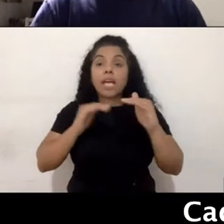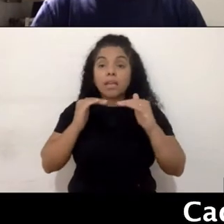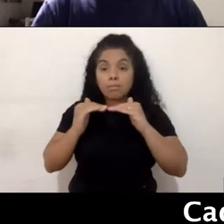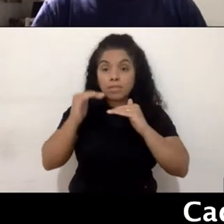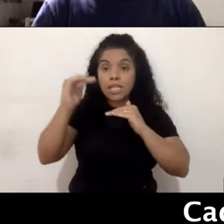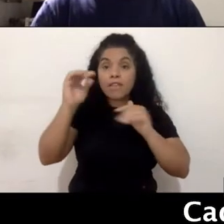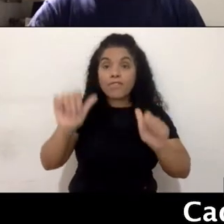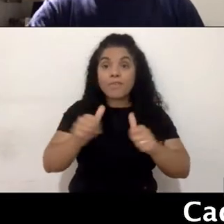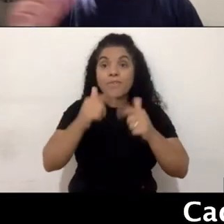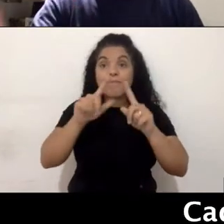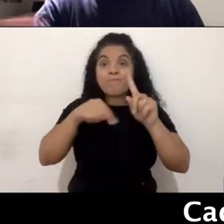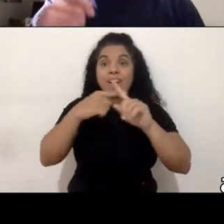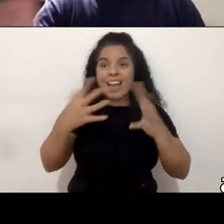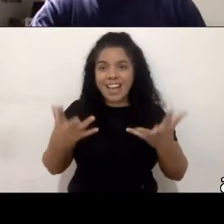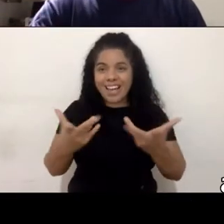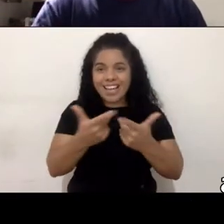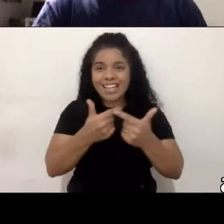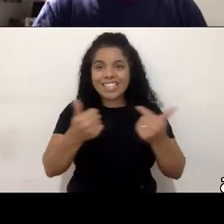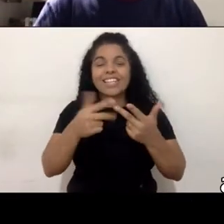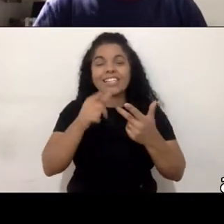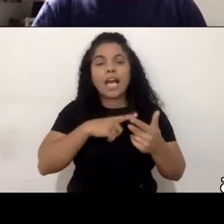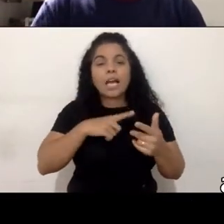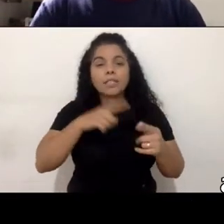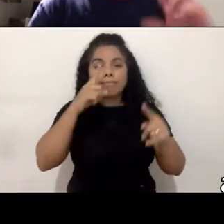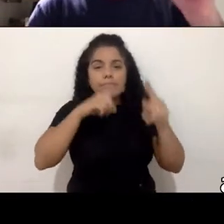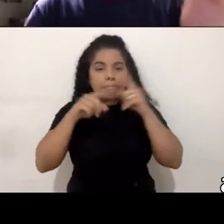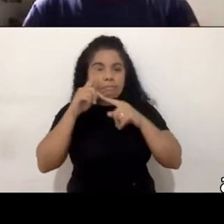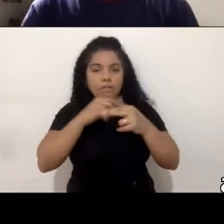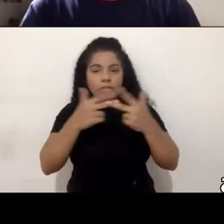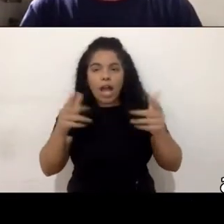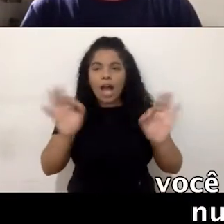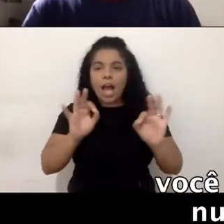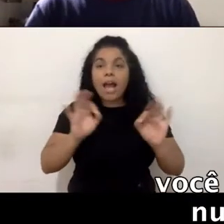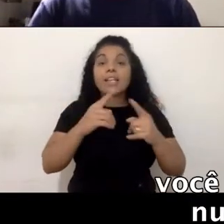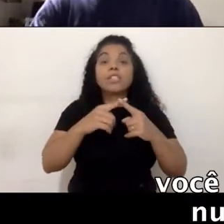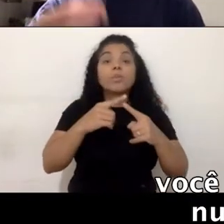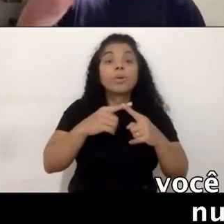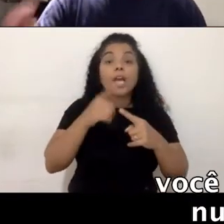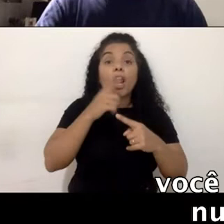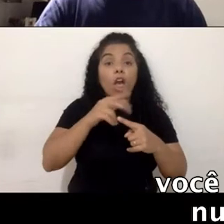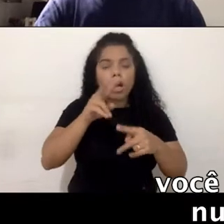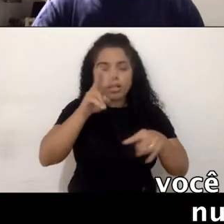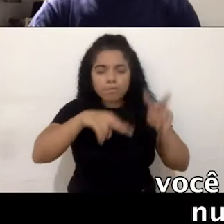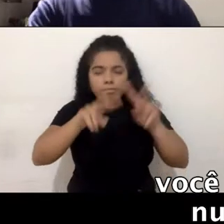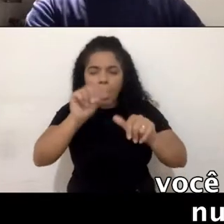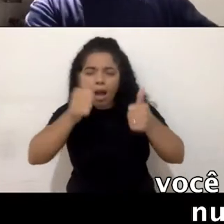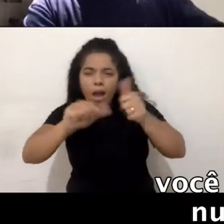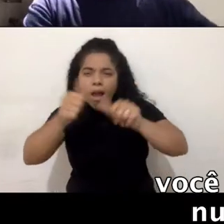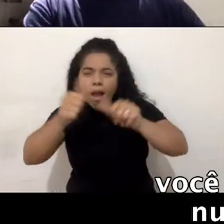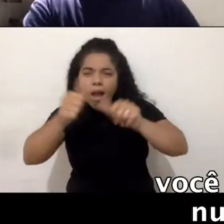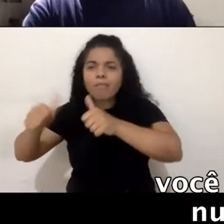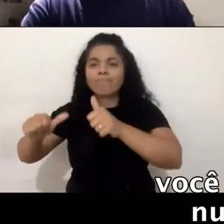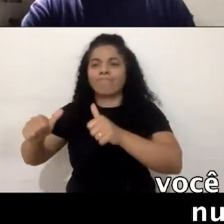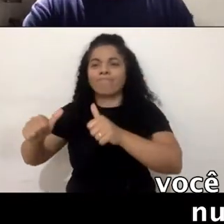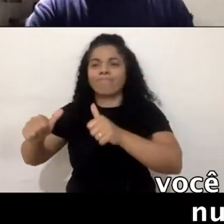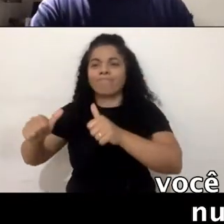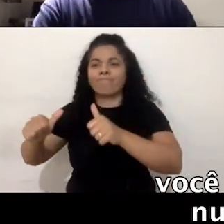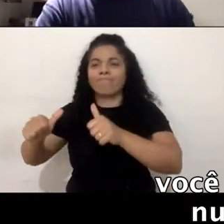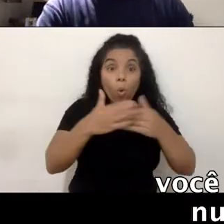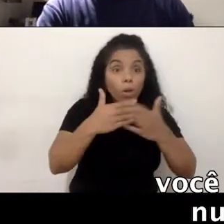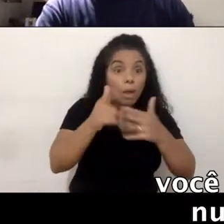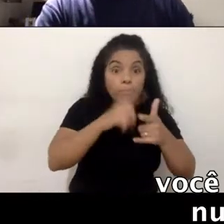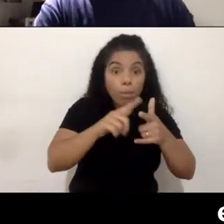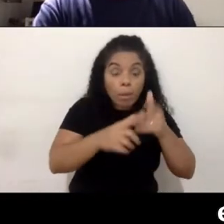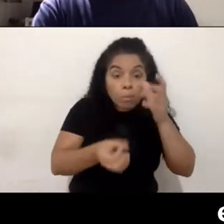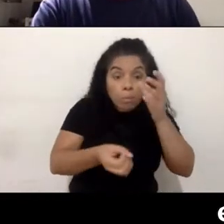very frequently, every small thing that comes, that small problem that you might see, you can fix that rather than adding it to a list of things that we'll get to when we